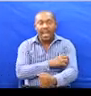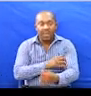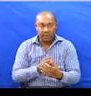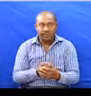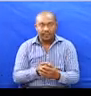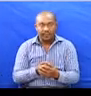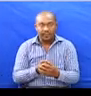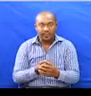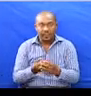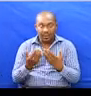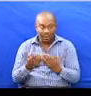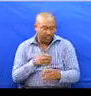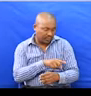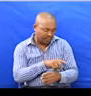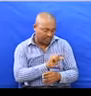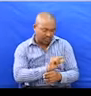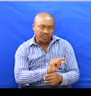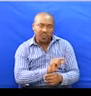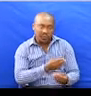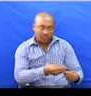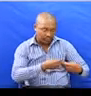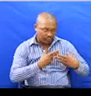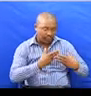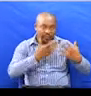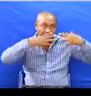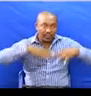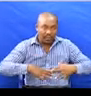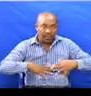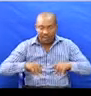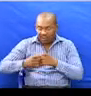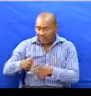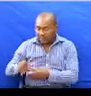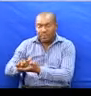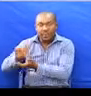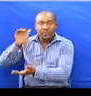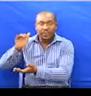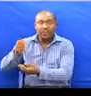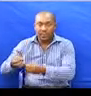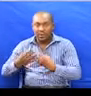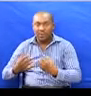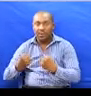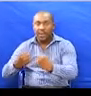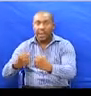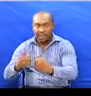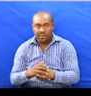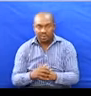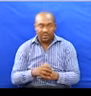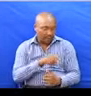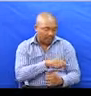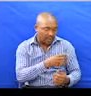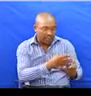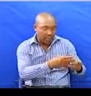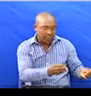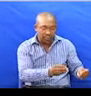energy that is supplied by carbohydrate and lipid is finished, is when now protein supplies what? Energy.